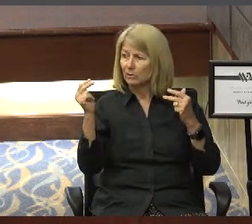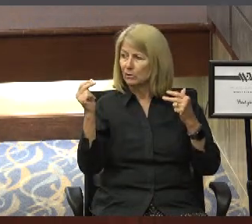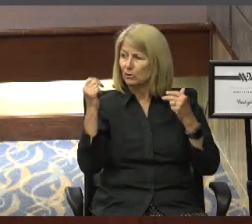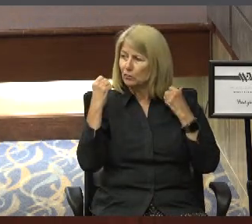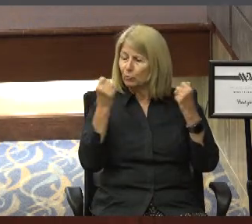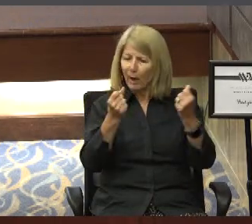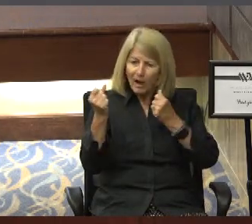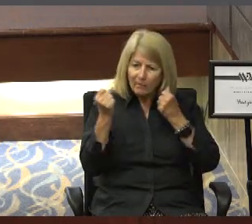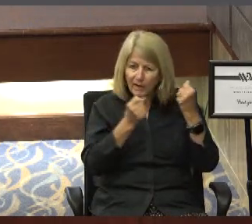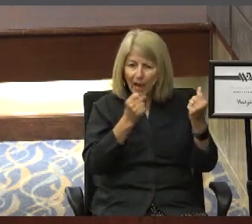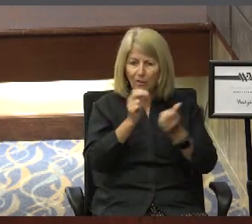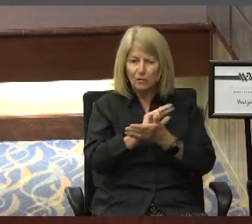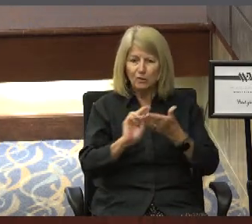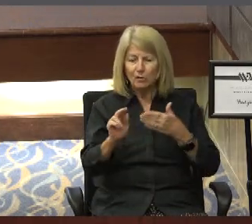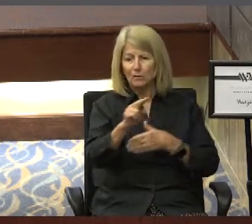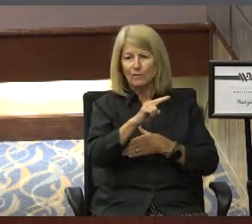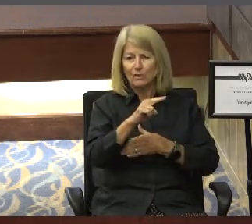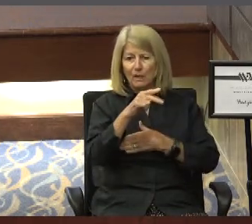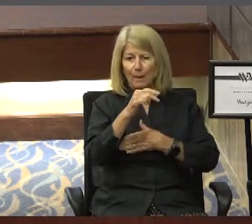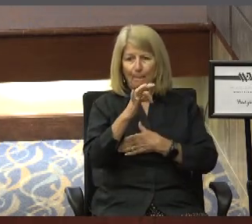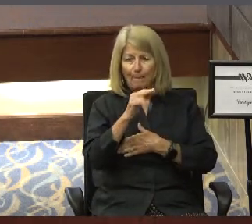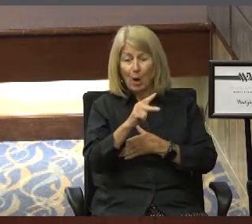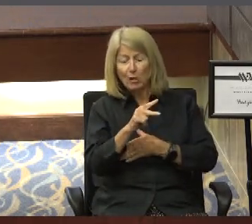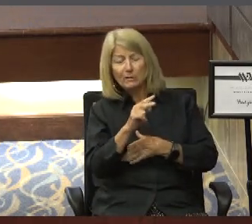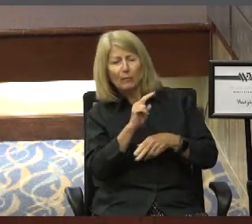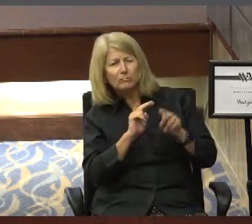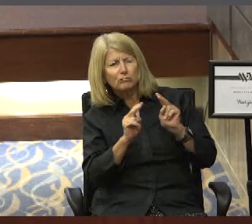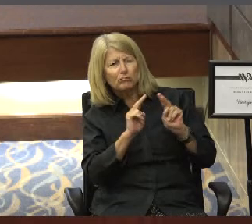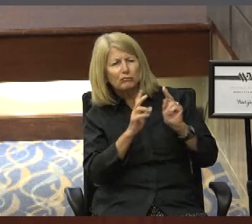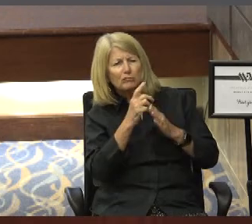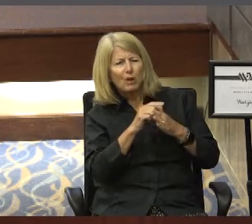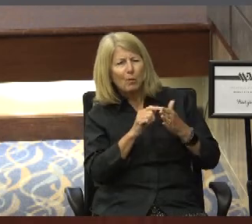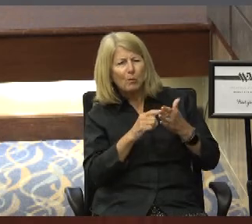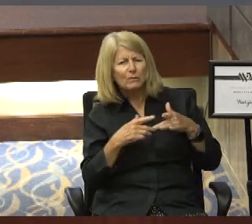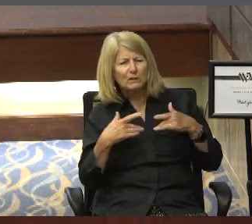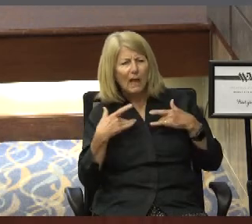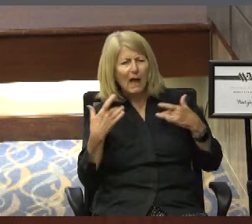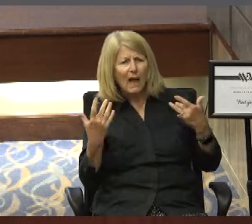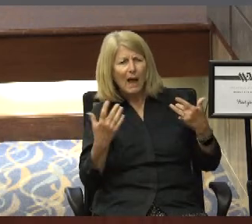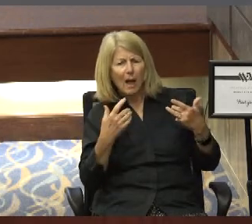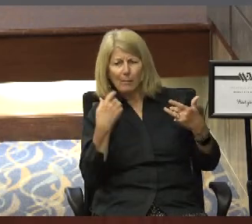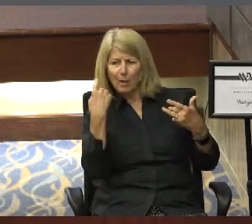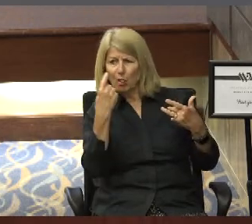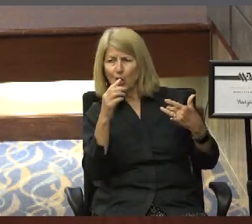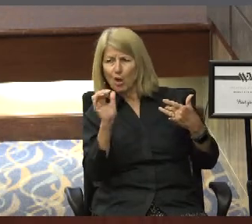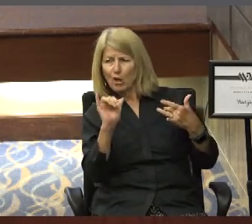kind of peering into what's going on and seeing some, looks like we're getting there.